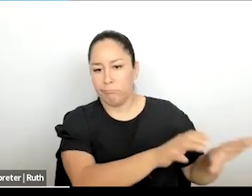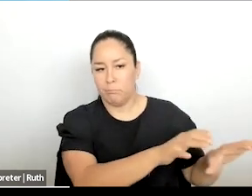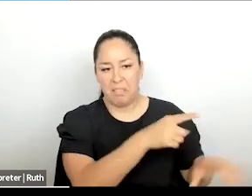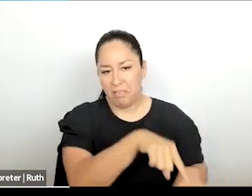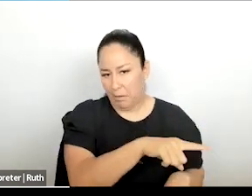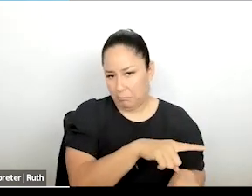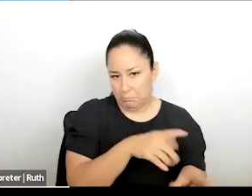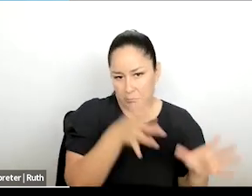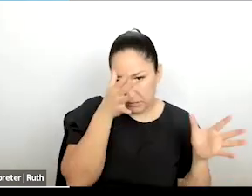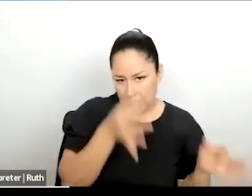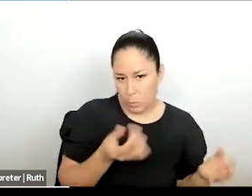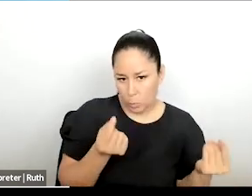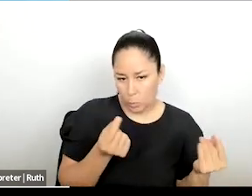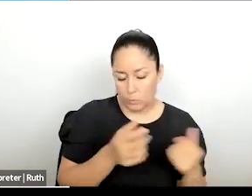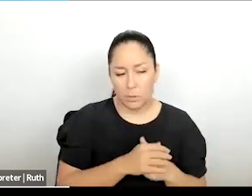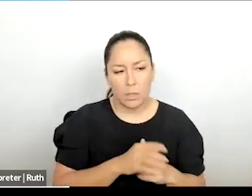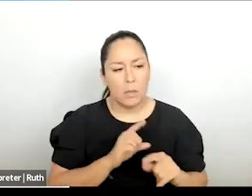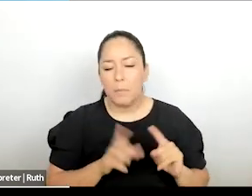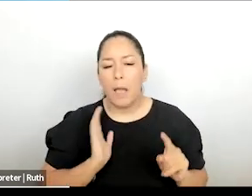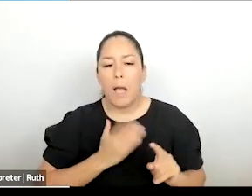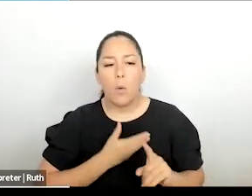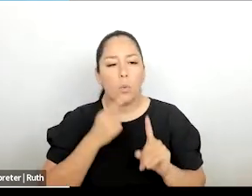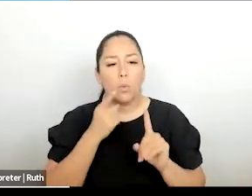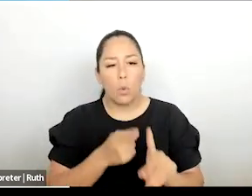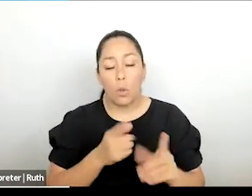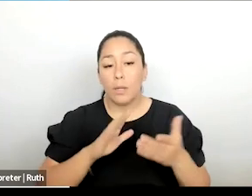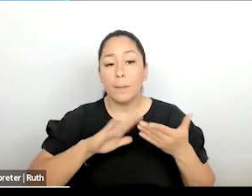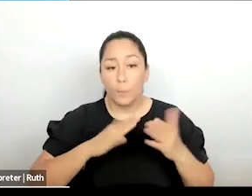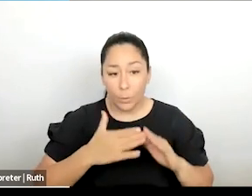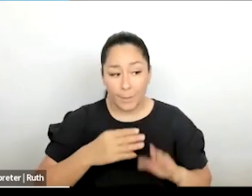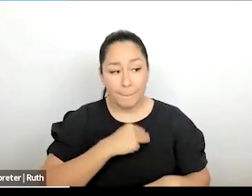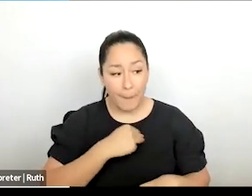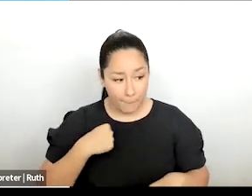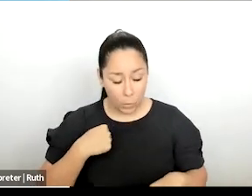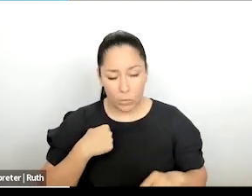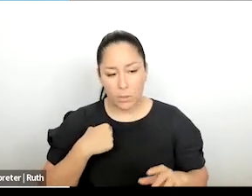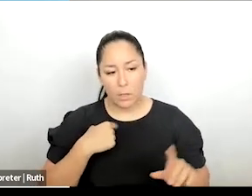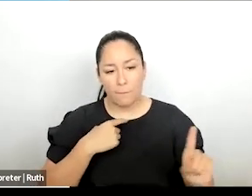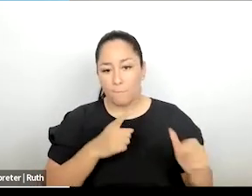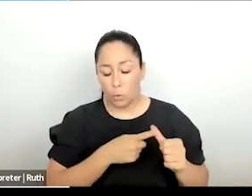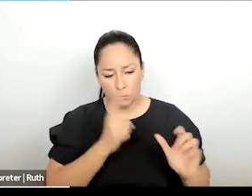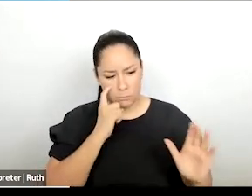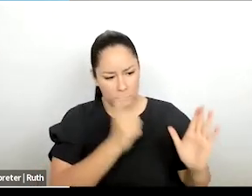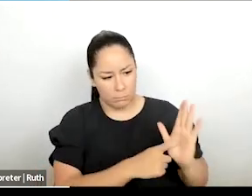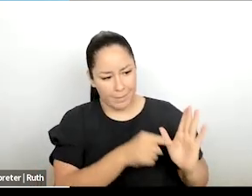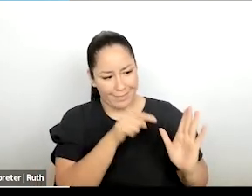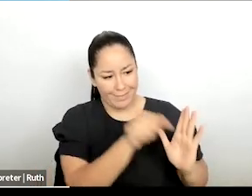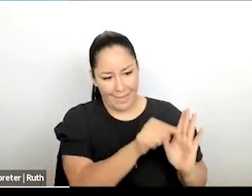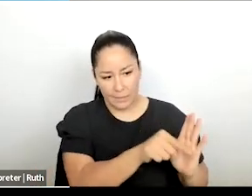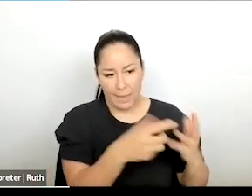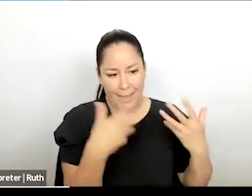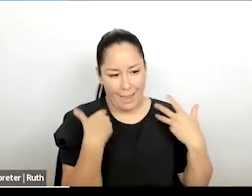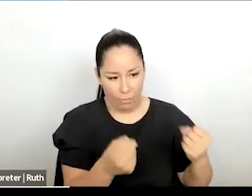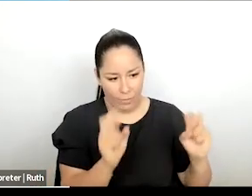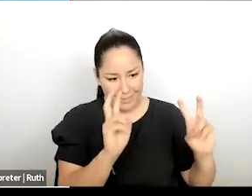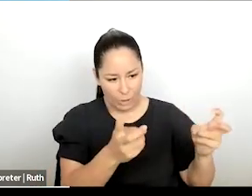that. But for us, we're really focused on community members identifying the health issues that they want to tackle, taking the